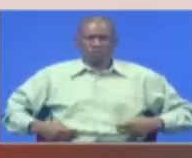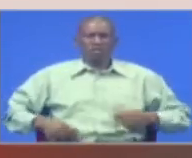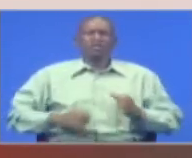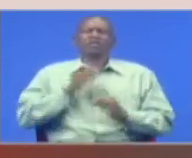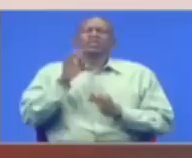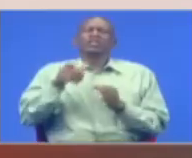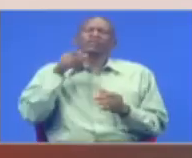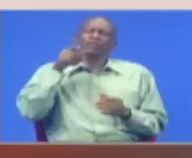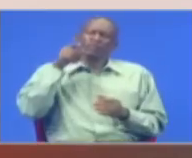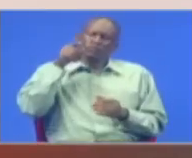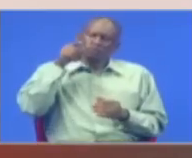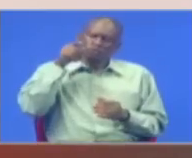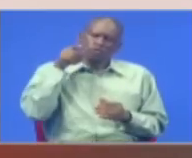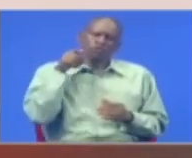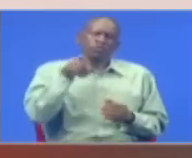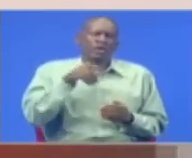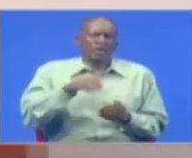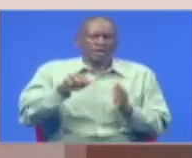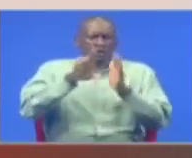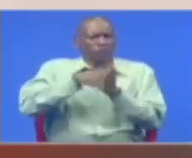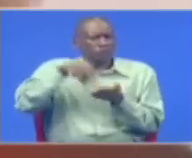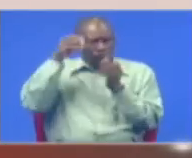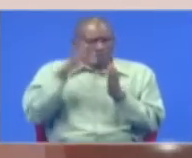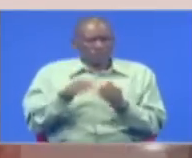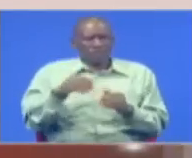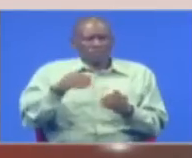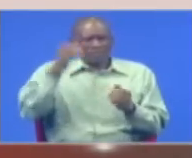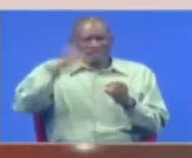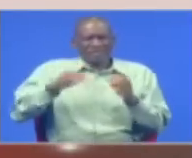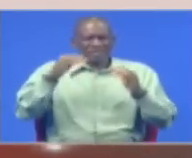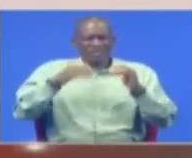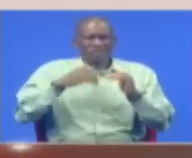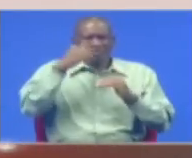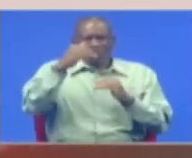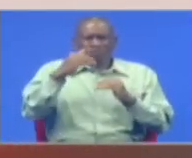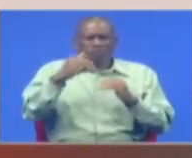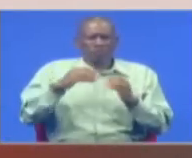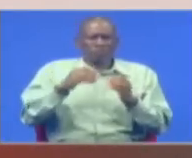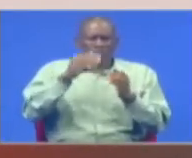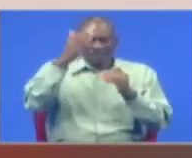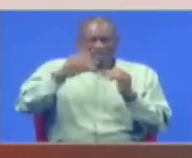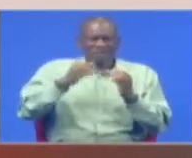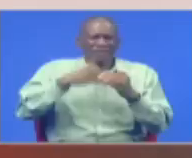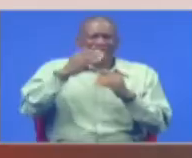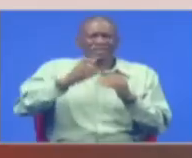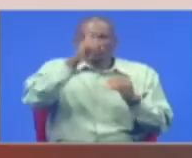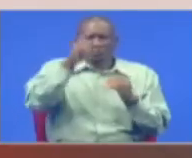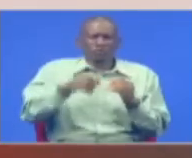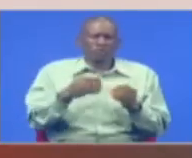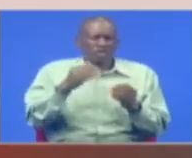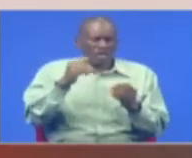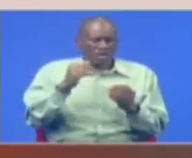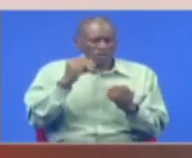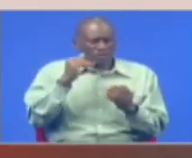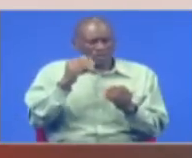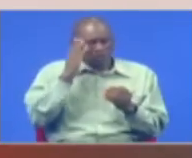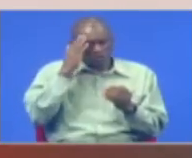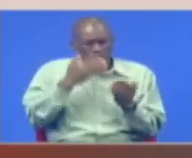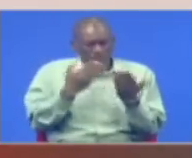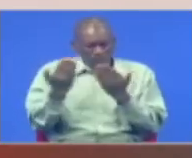My last question to you, Professor, and I'm sure you have thought through the role of a Chief Justice. So if